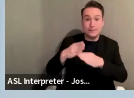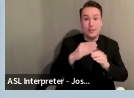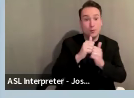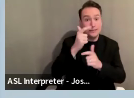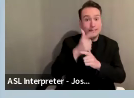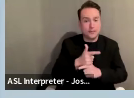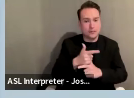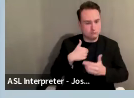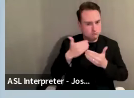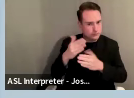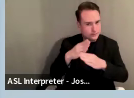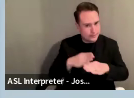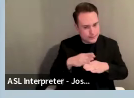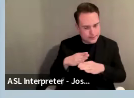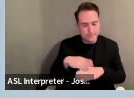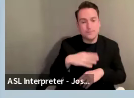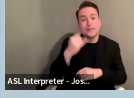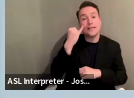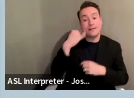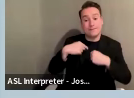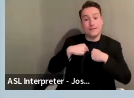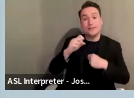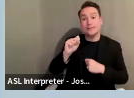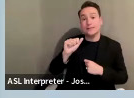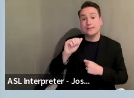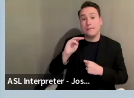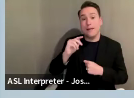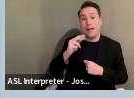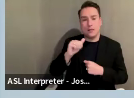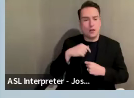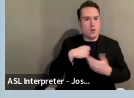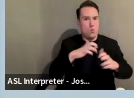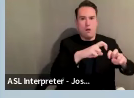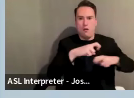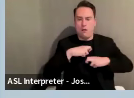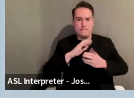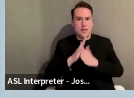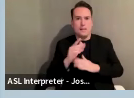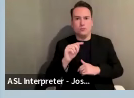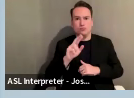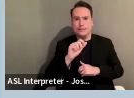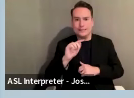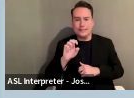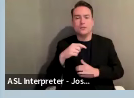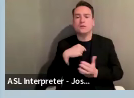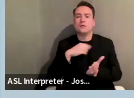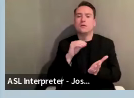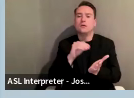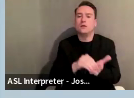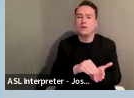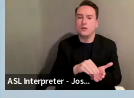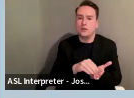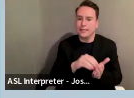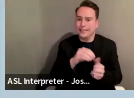If Samantha, as the first trustee, doesn't want to be the trustee, they would state that in writing. And then the